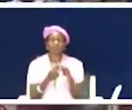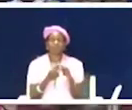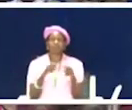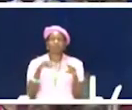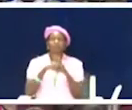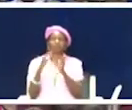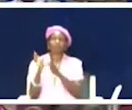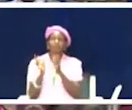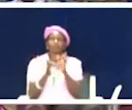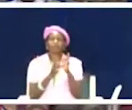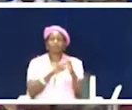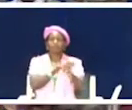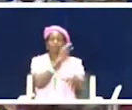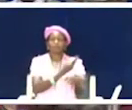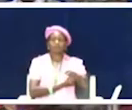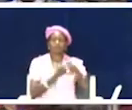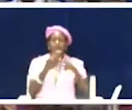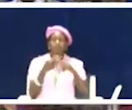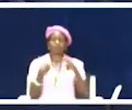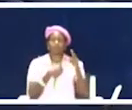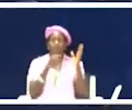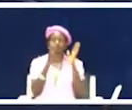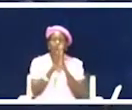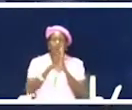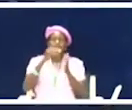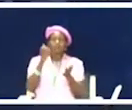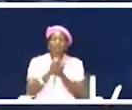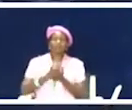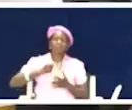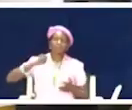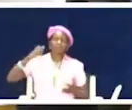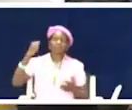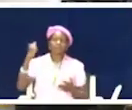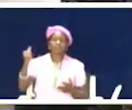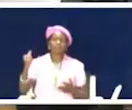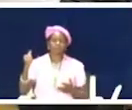In Jesus' mighty name, we have prayed.